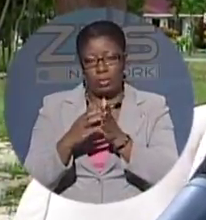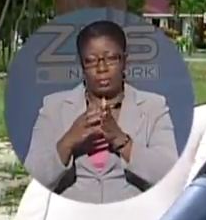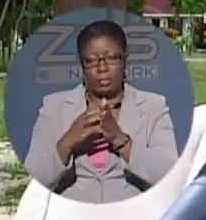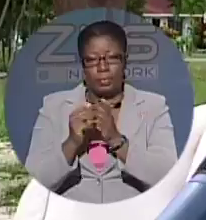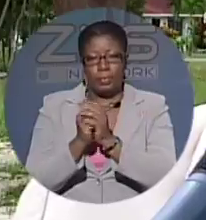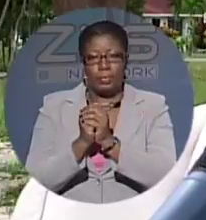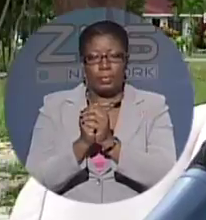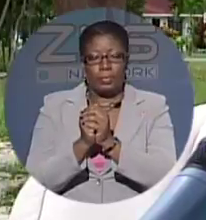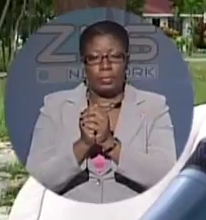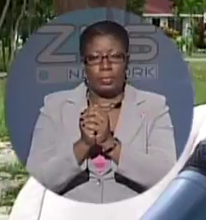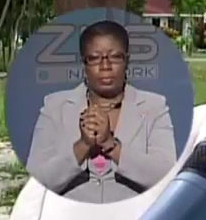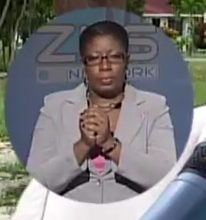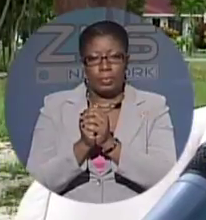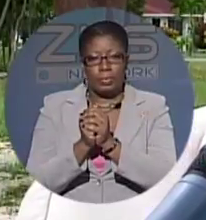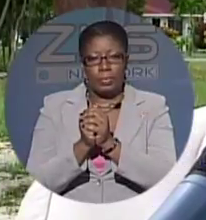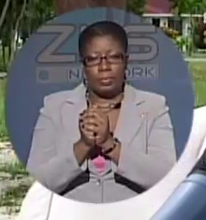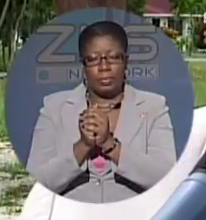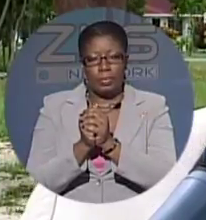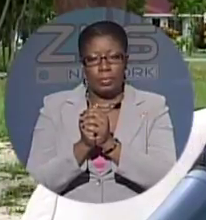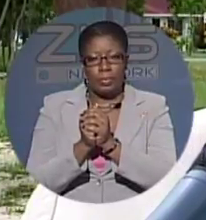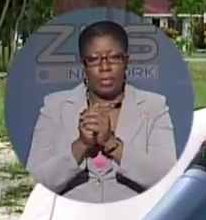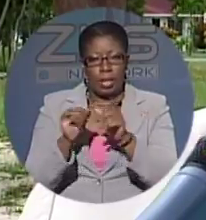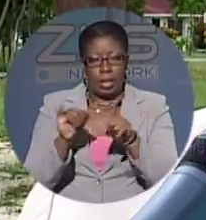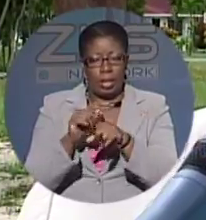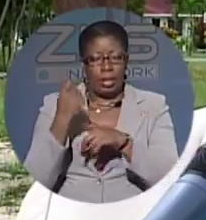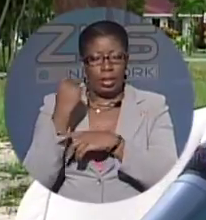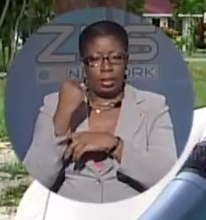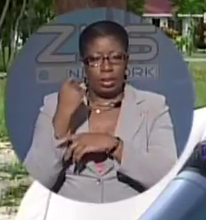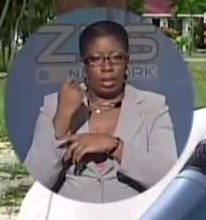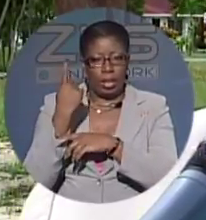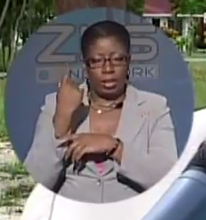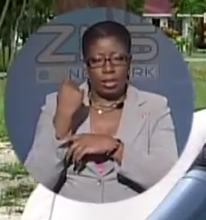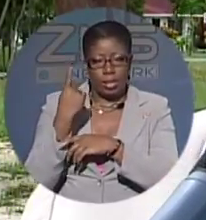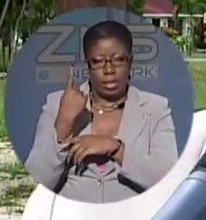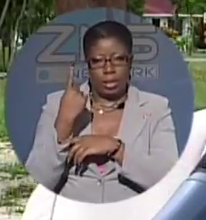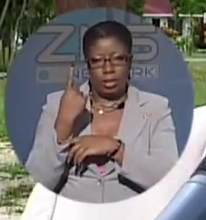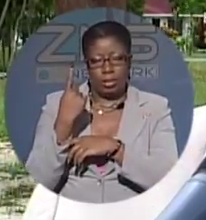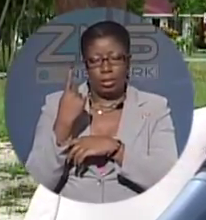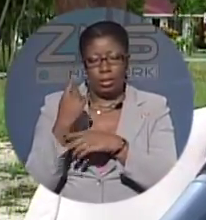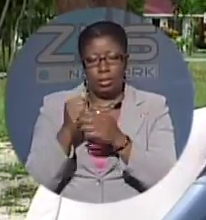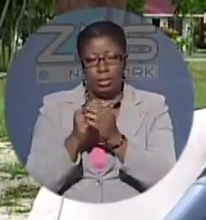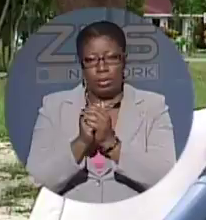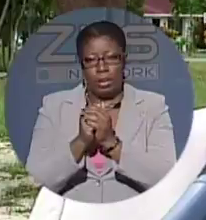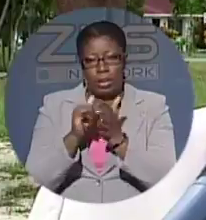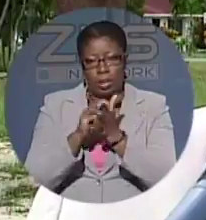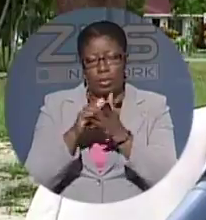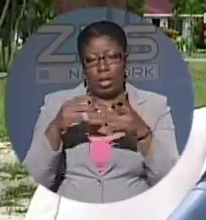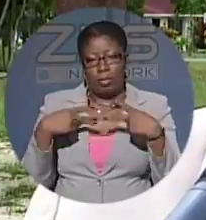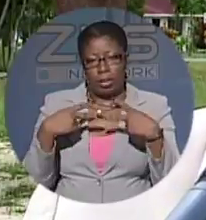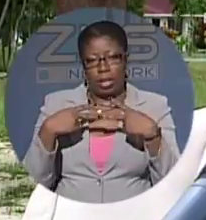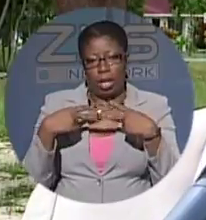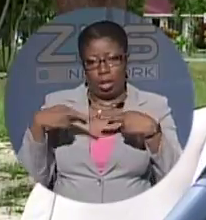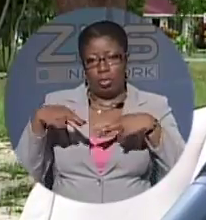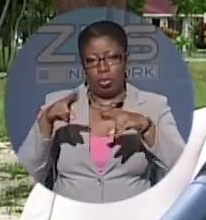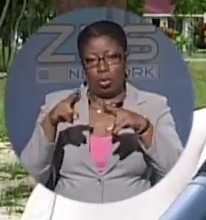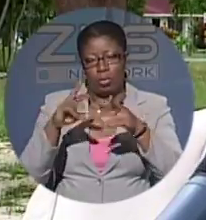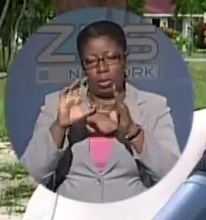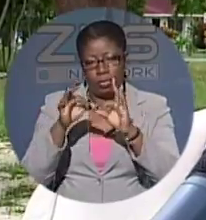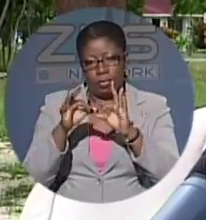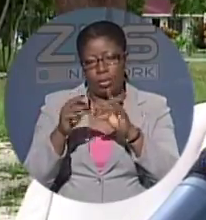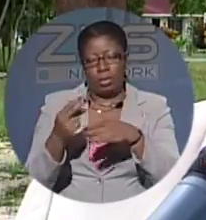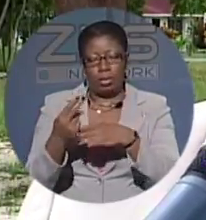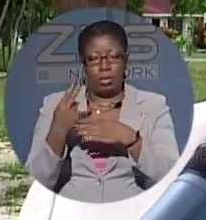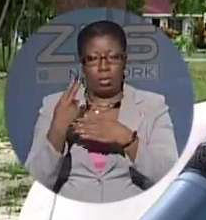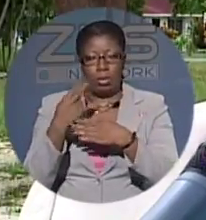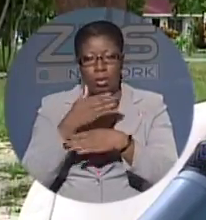all of, I understood Mr. Nemore is coming in, so we're looking forward to have our roads repaired, and even that